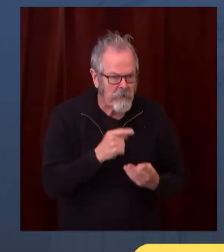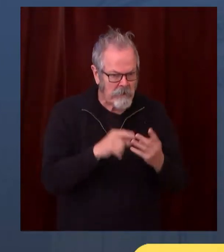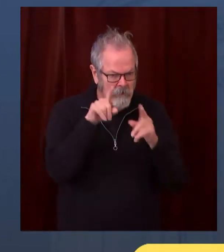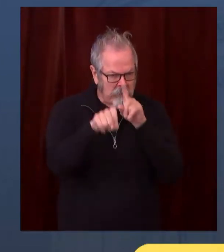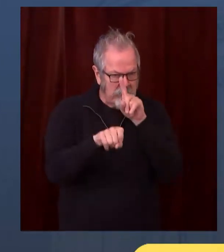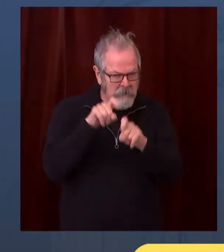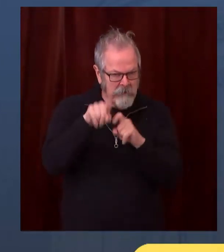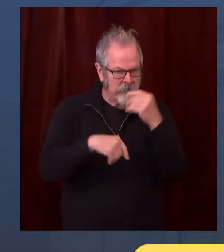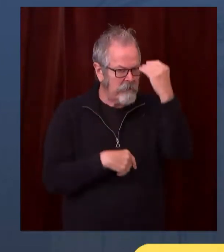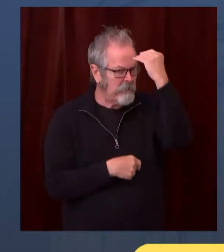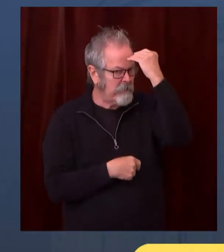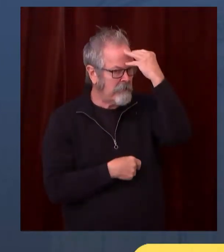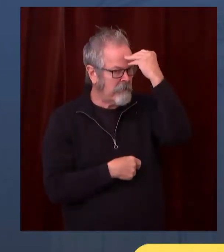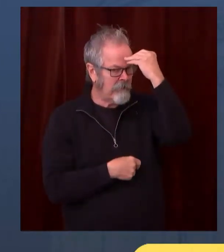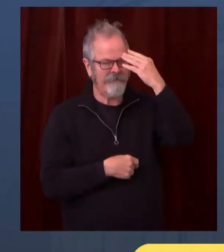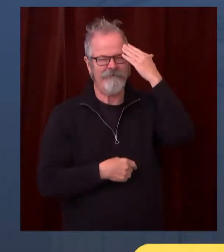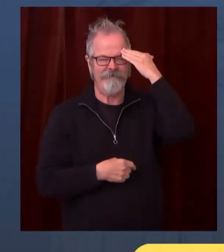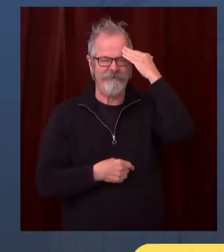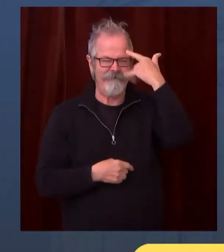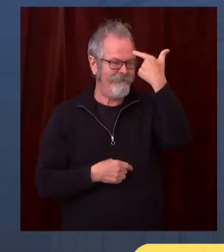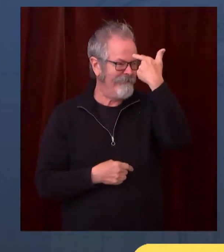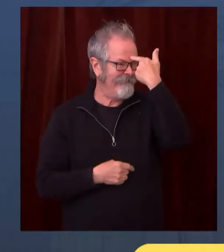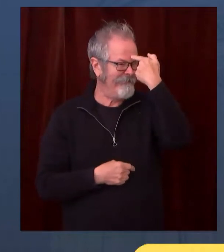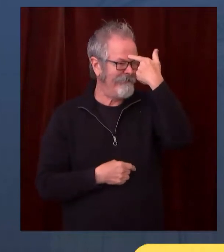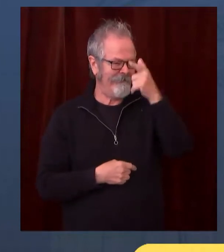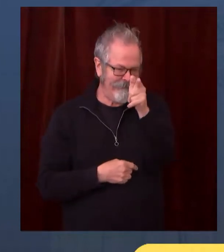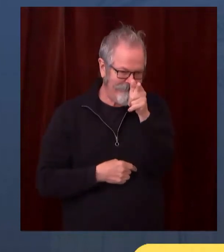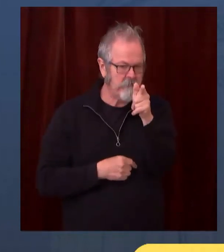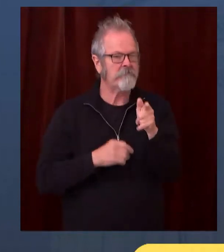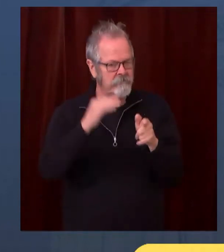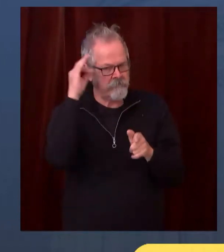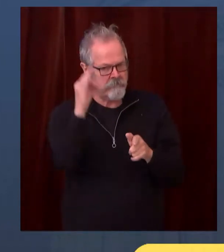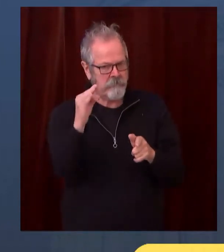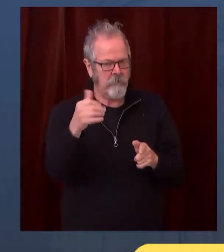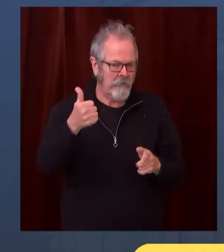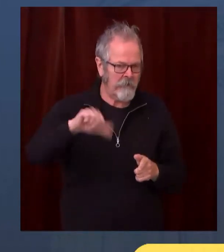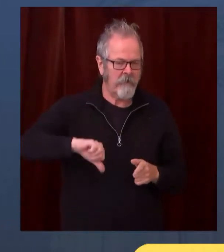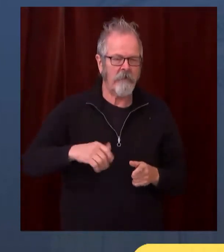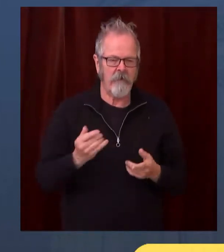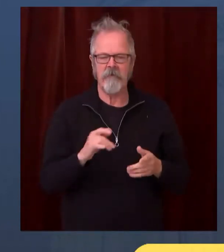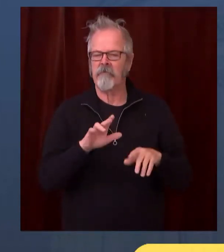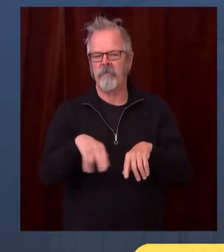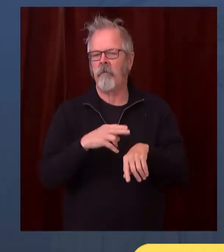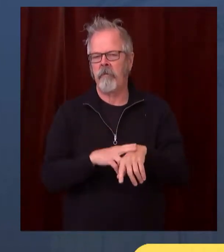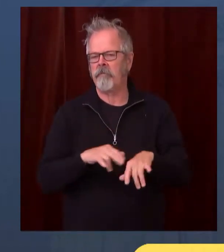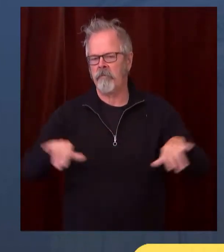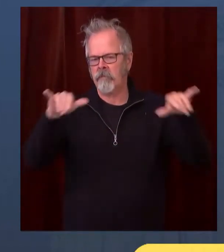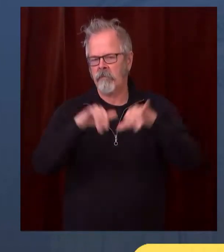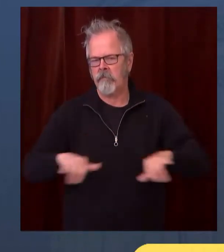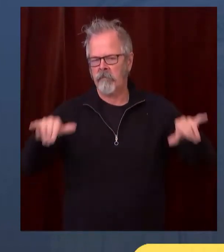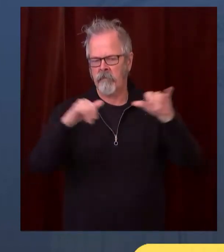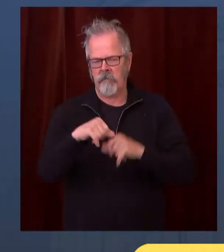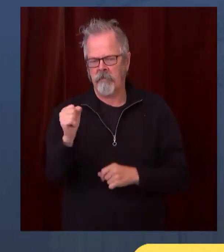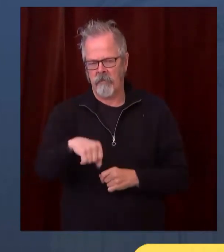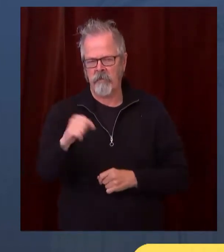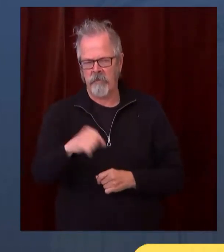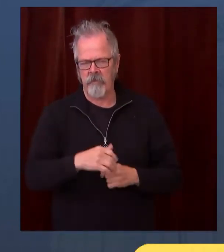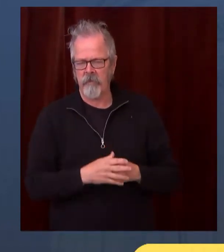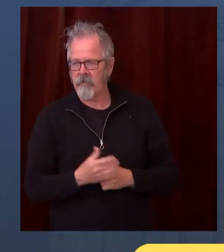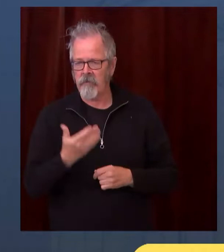Now, we know we'd love nothing more than just jump back to normal today and not have to worry about the spread